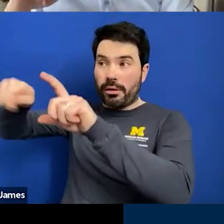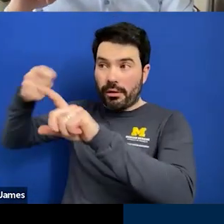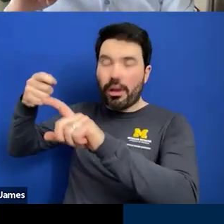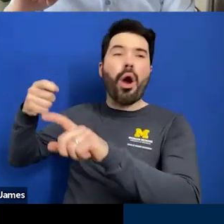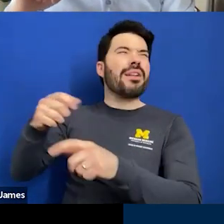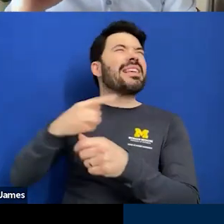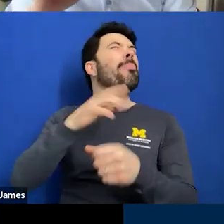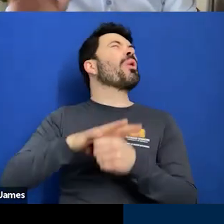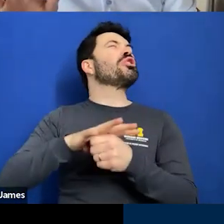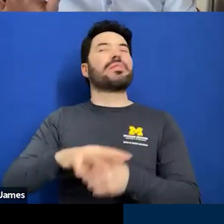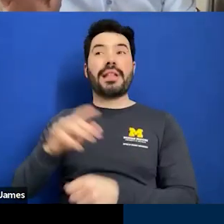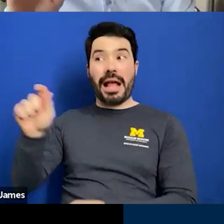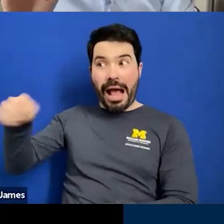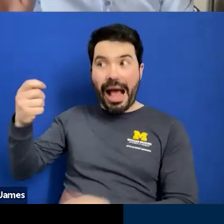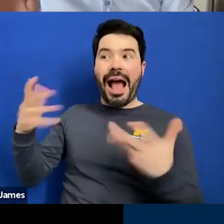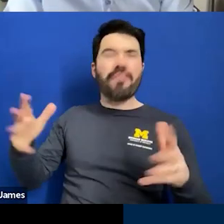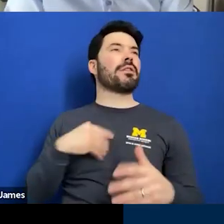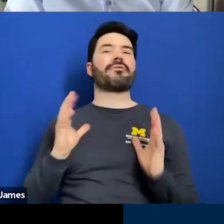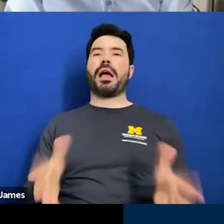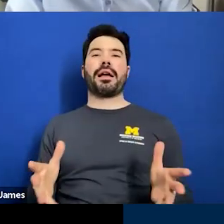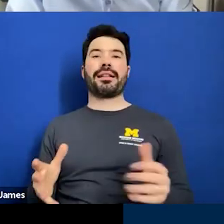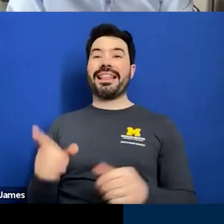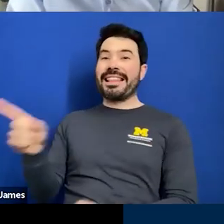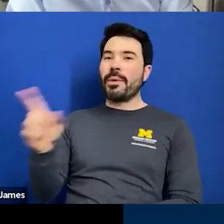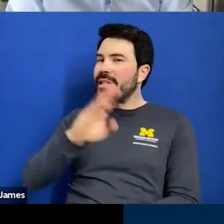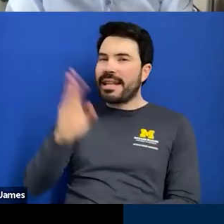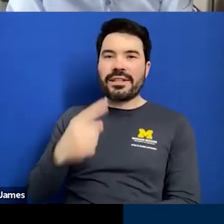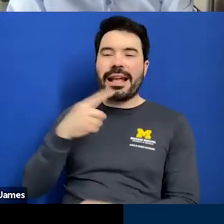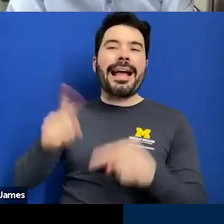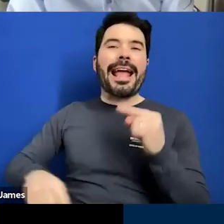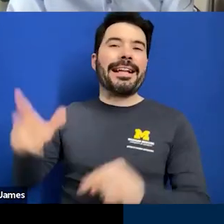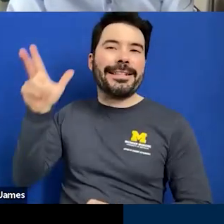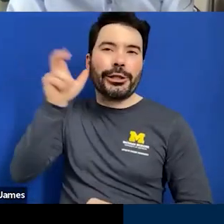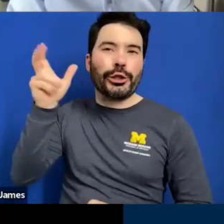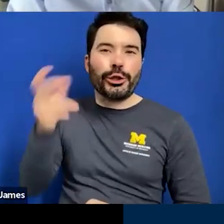fine. They're never gonna say, almost never gonna say it's a hearing issue. So,